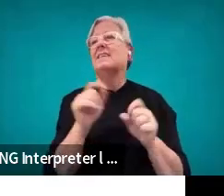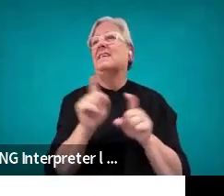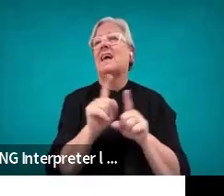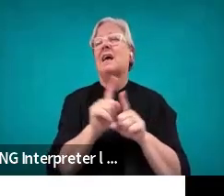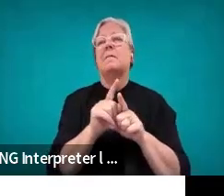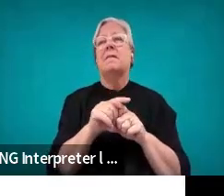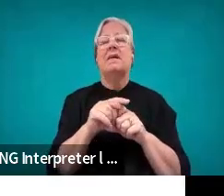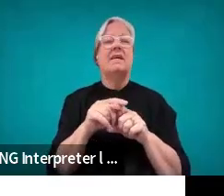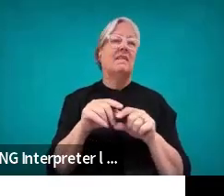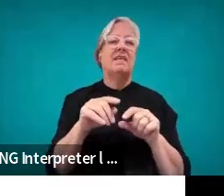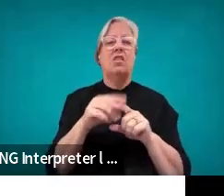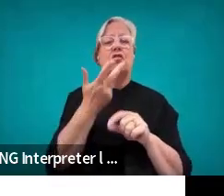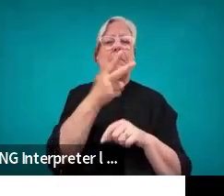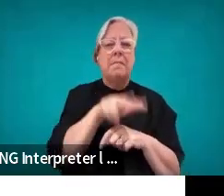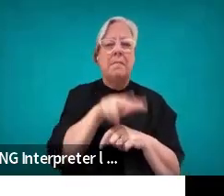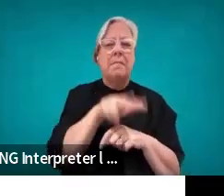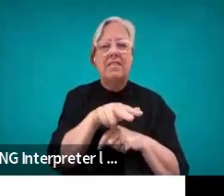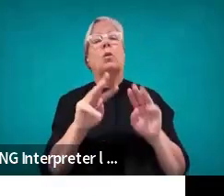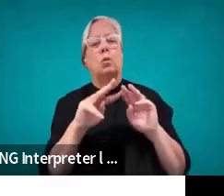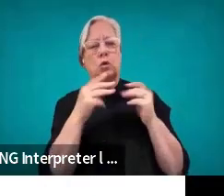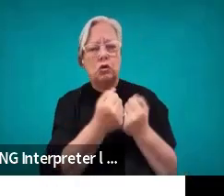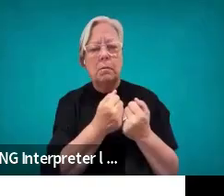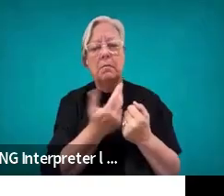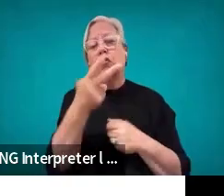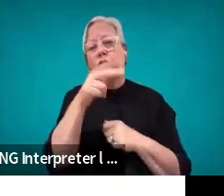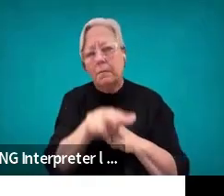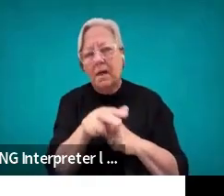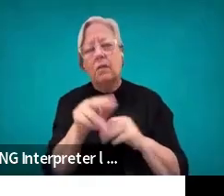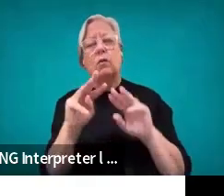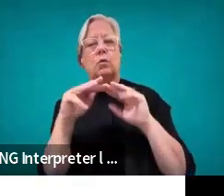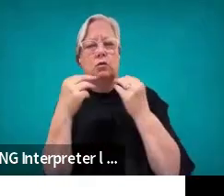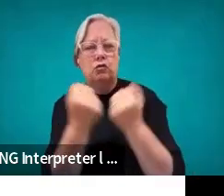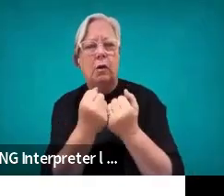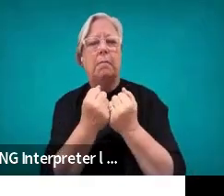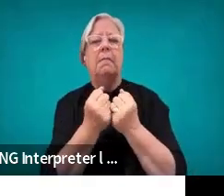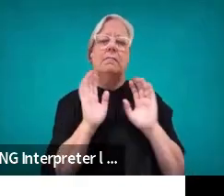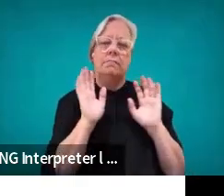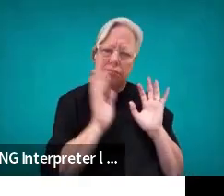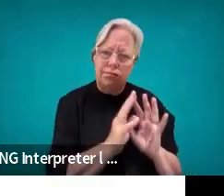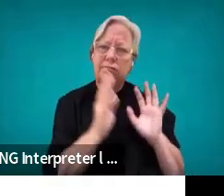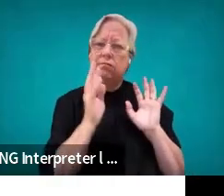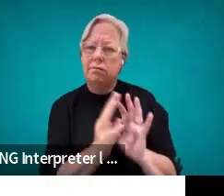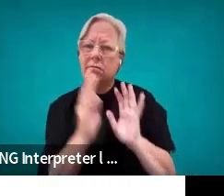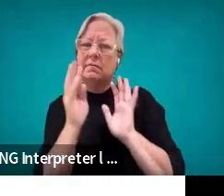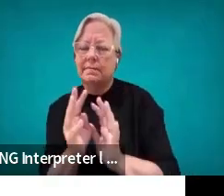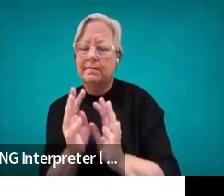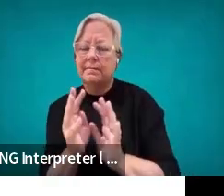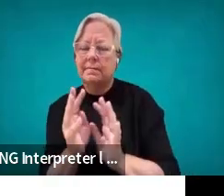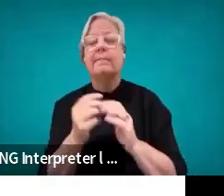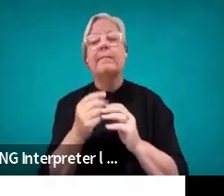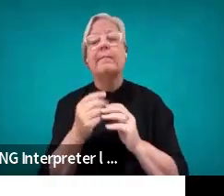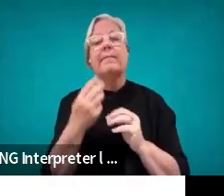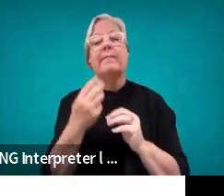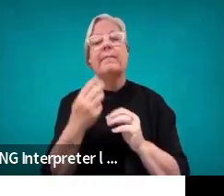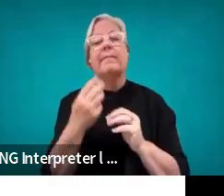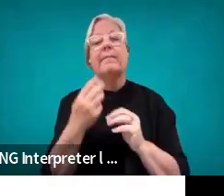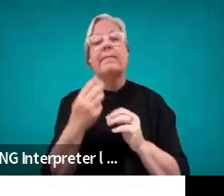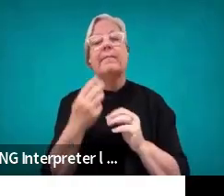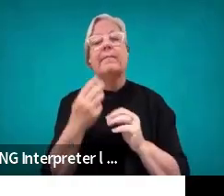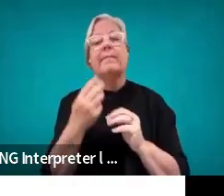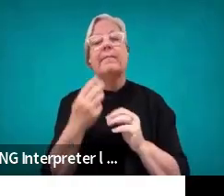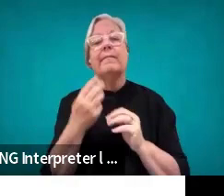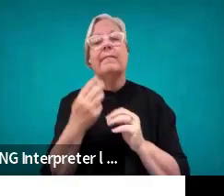like one workshop. And then we launched the principles with the regional dialogue the regional learning dialogue event